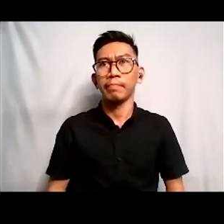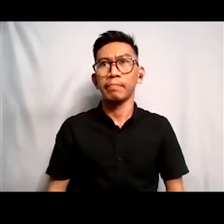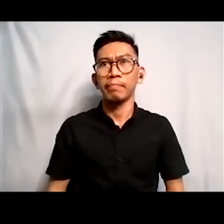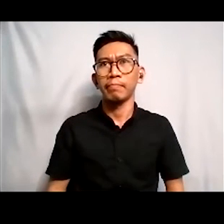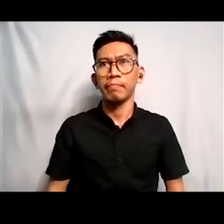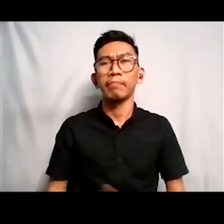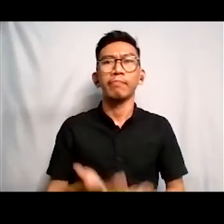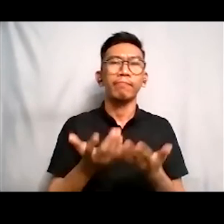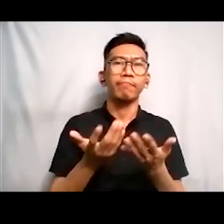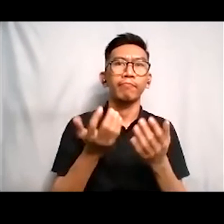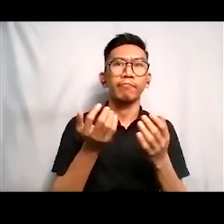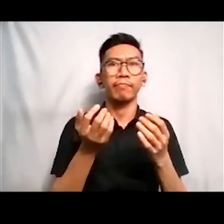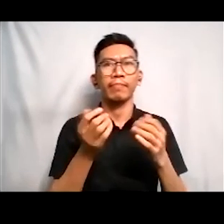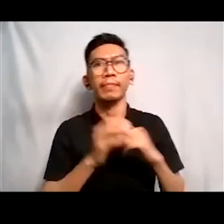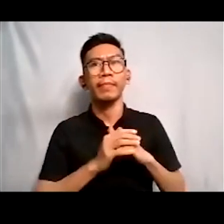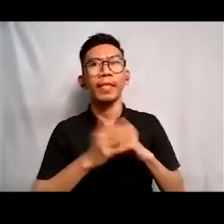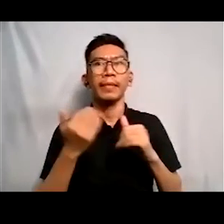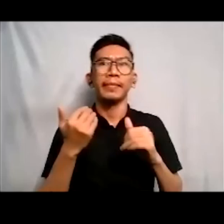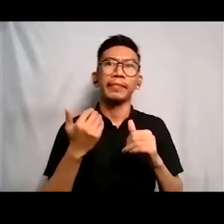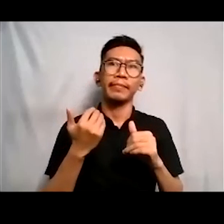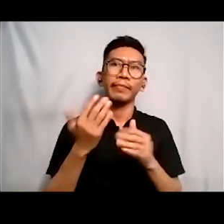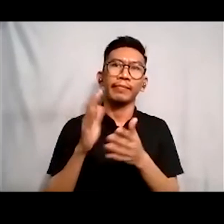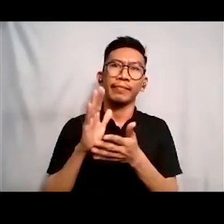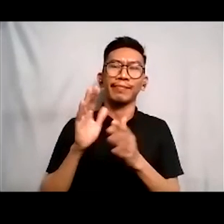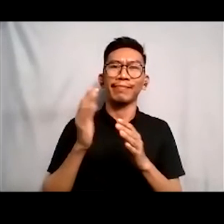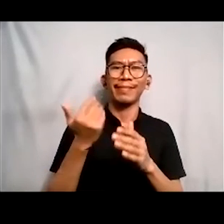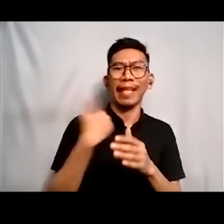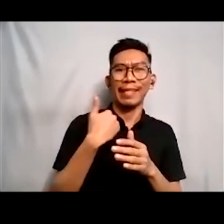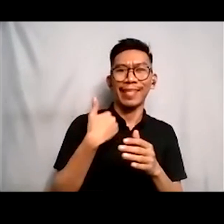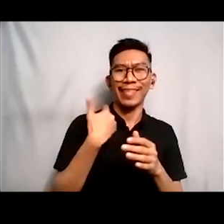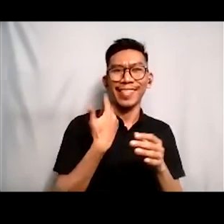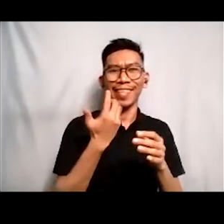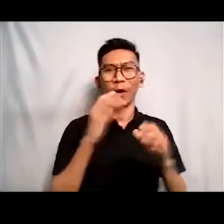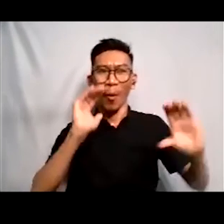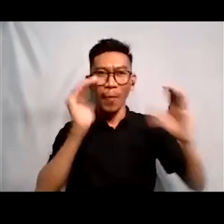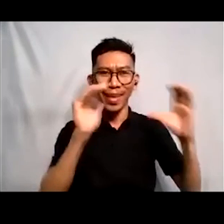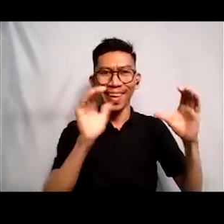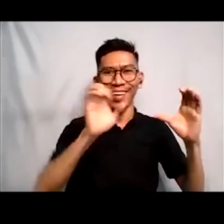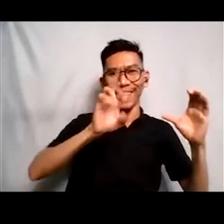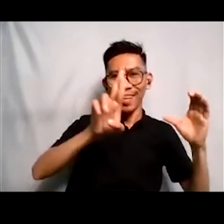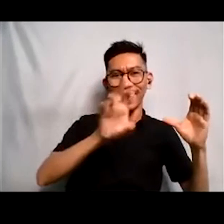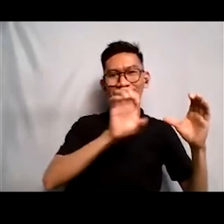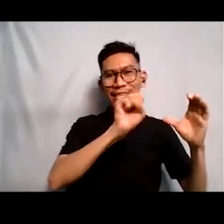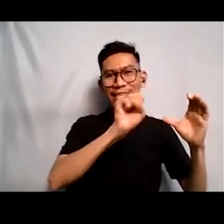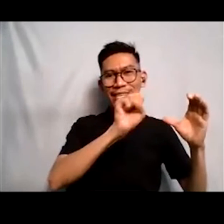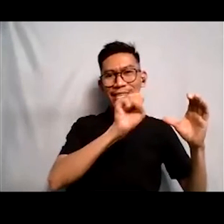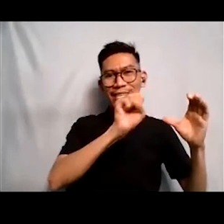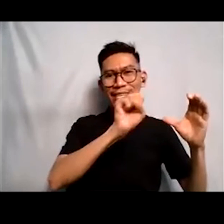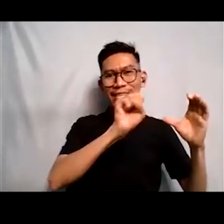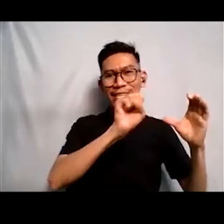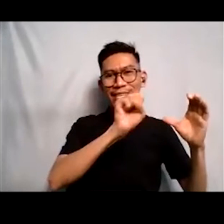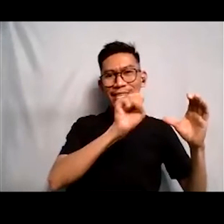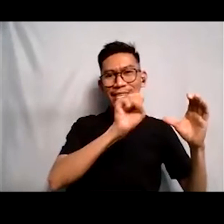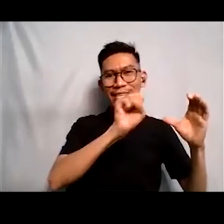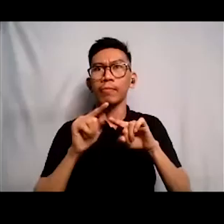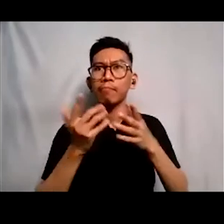because we haven't really taught any kind of comparison yet. Can we change this to just